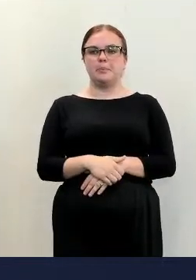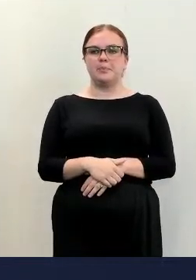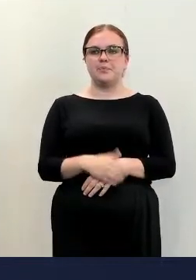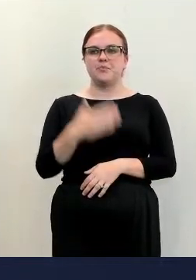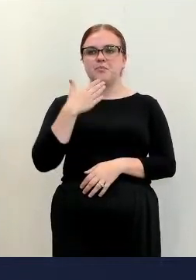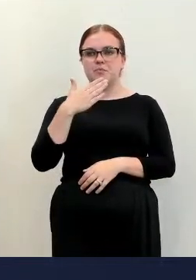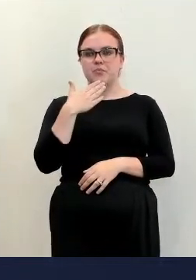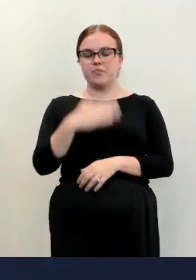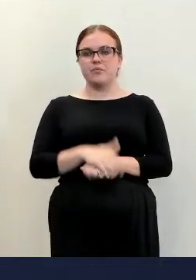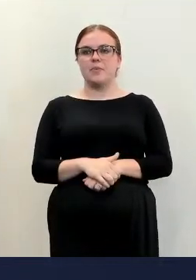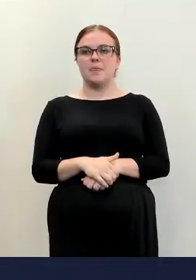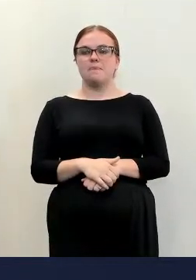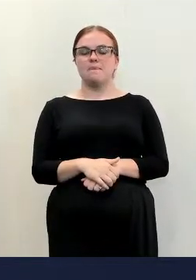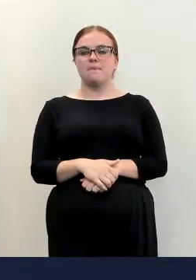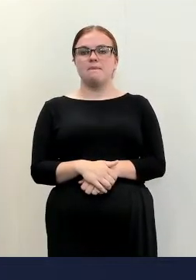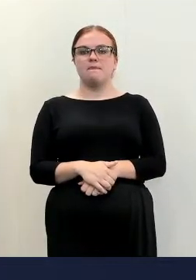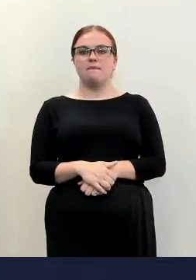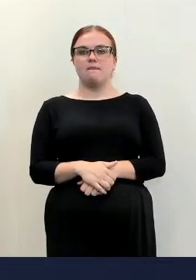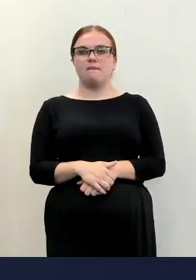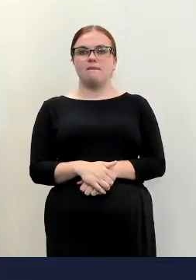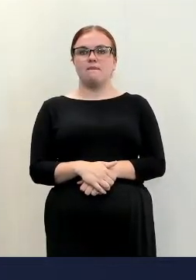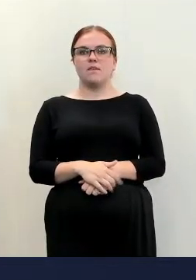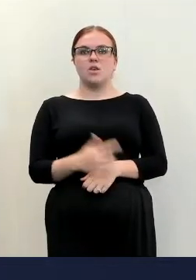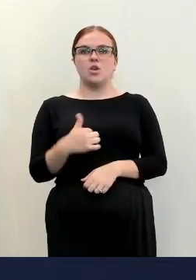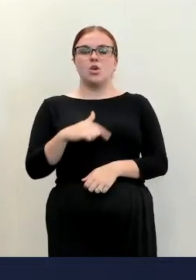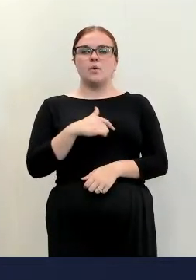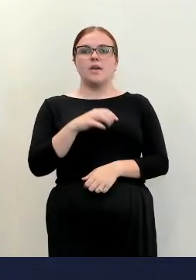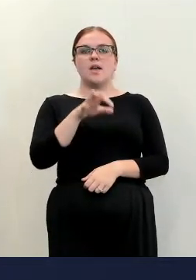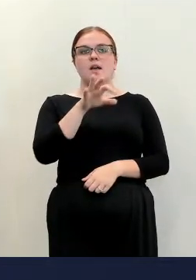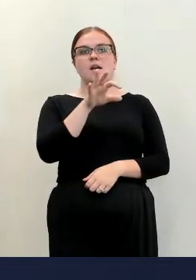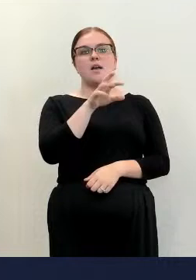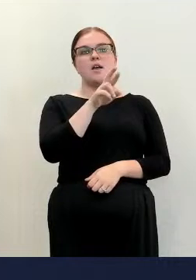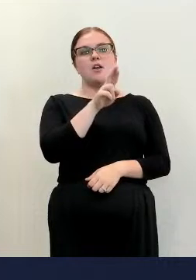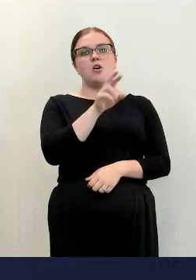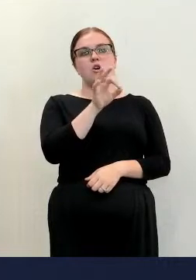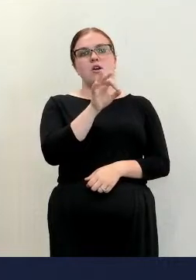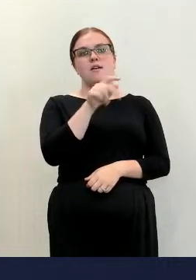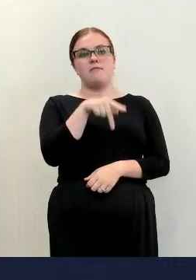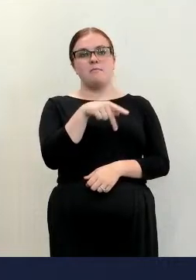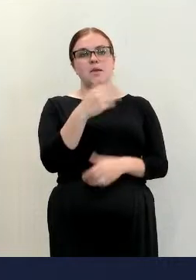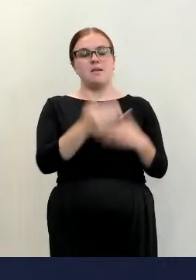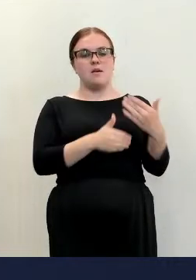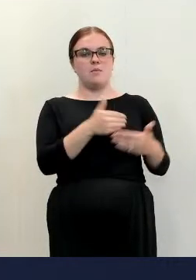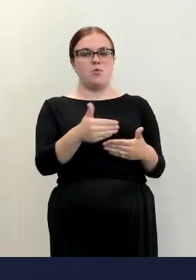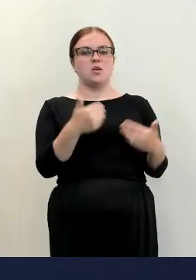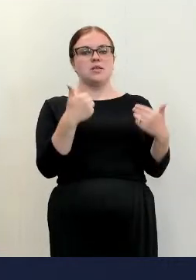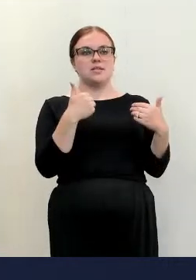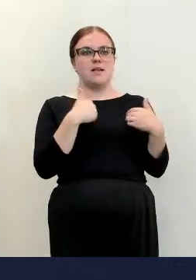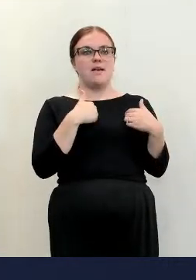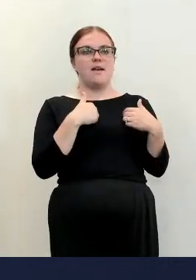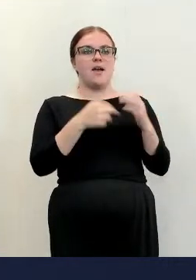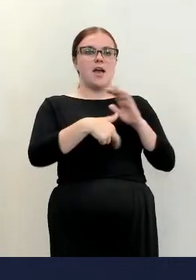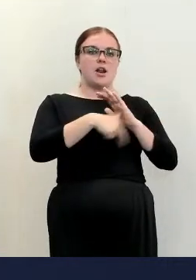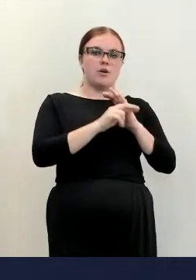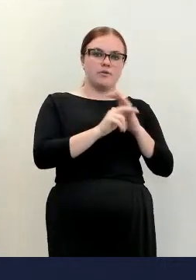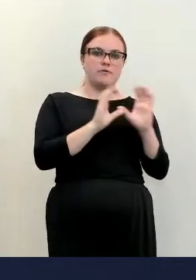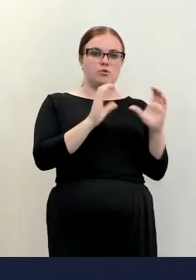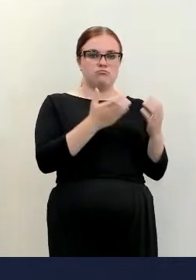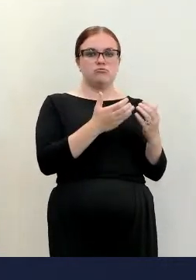Thank you. So it was, we went through an RFP process, and we had an objective review panel